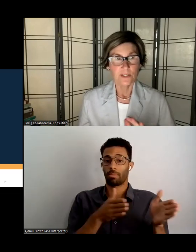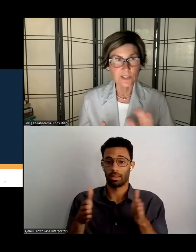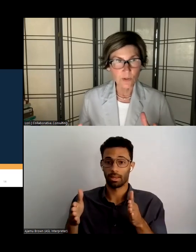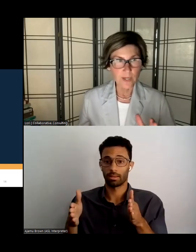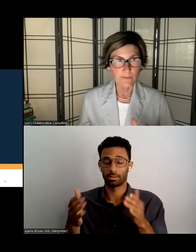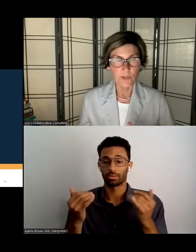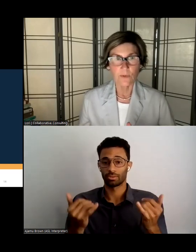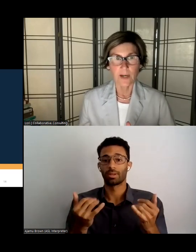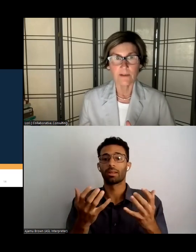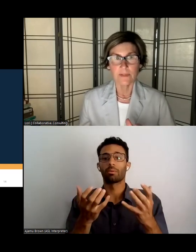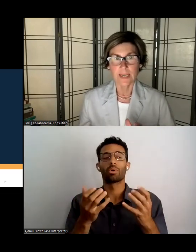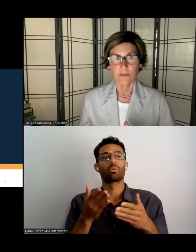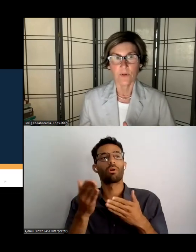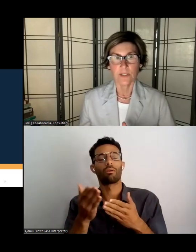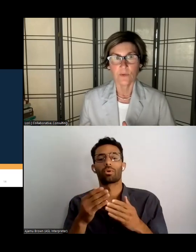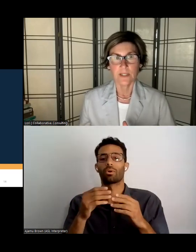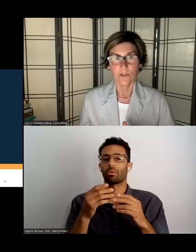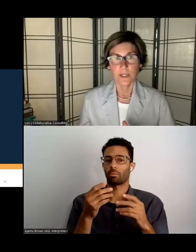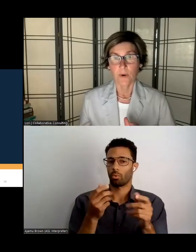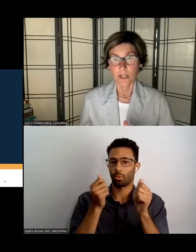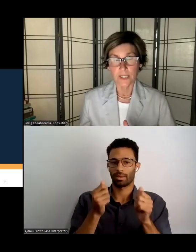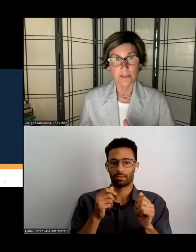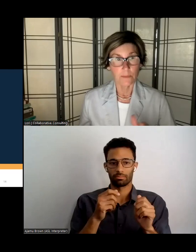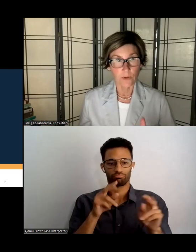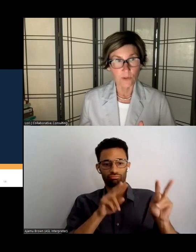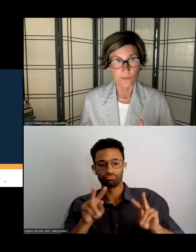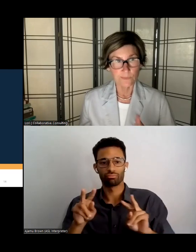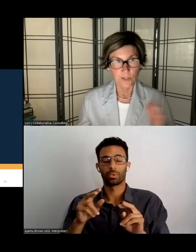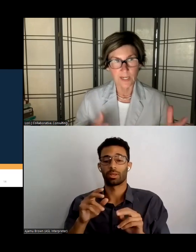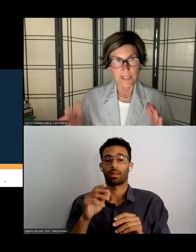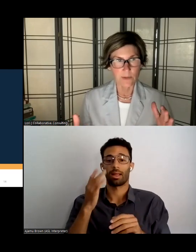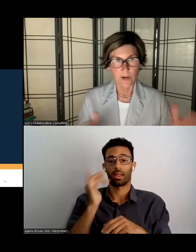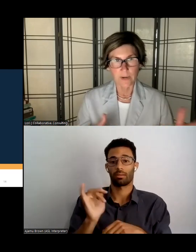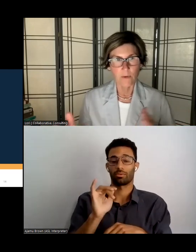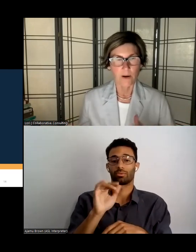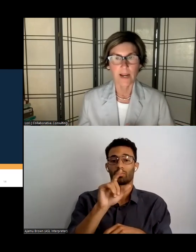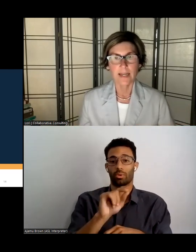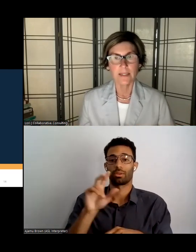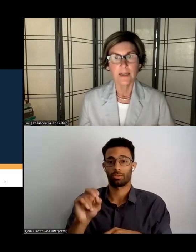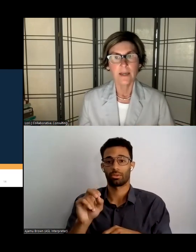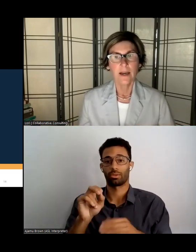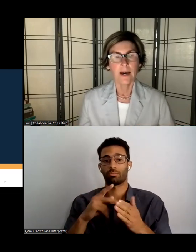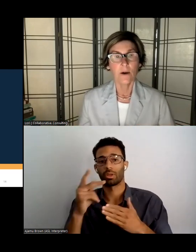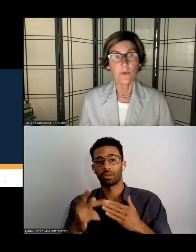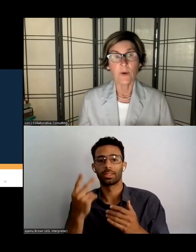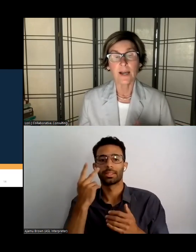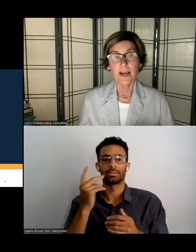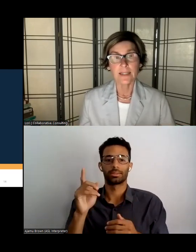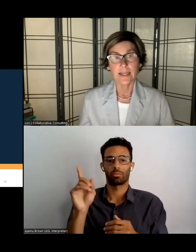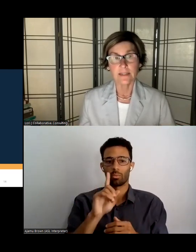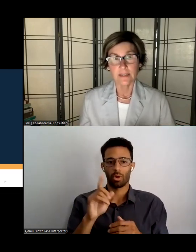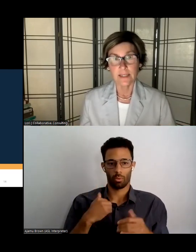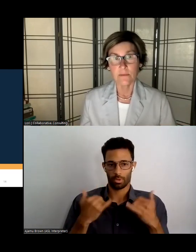offer just a quick view of the California 2030 project approach. So you kind of see where we are, where we're headed. We want